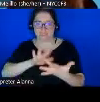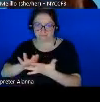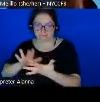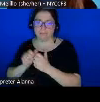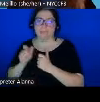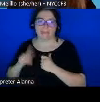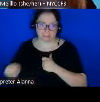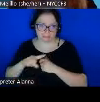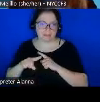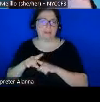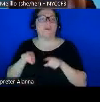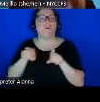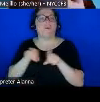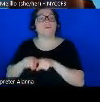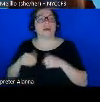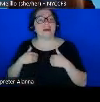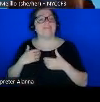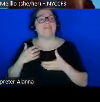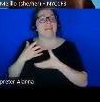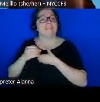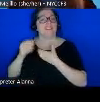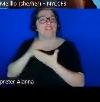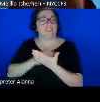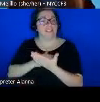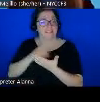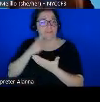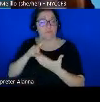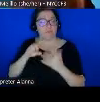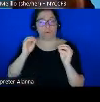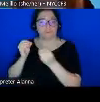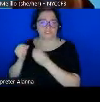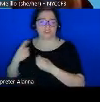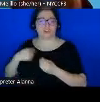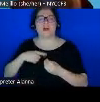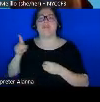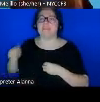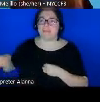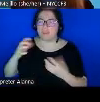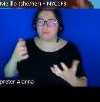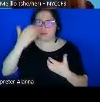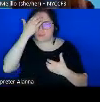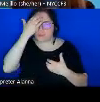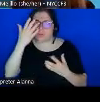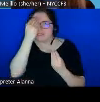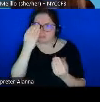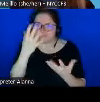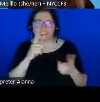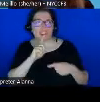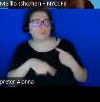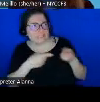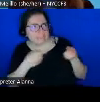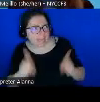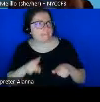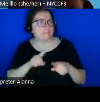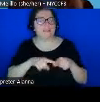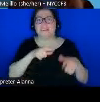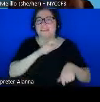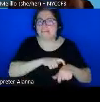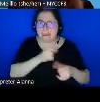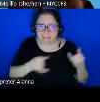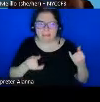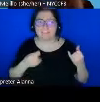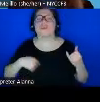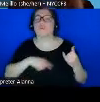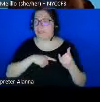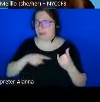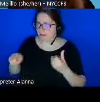organizations who want to be kept apprised of what we're doing and what we're releasing when so we're building that email list and getting folks to sign up